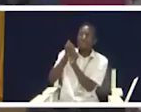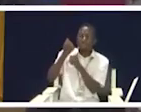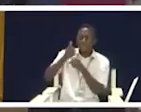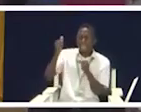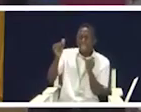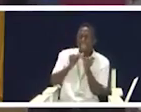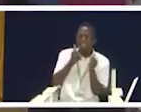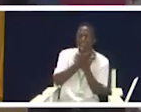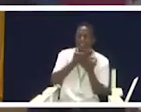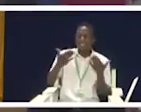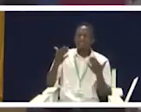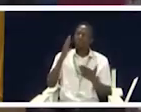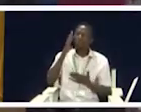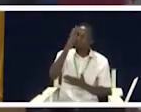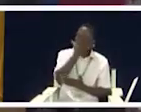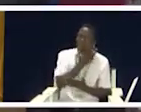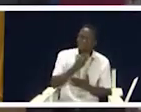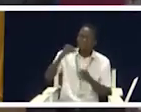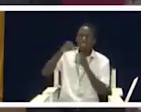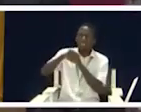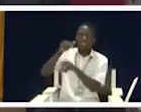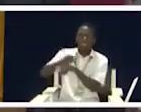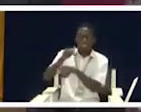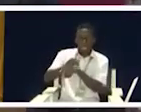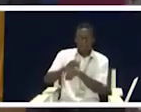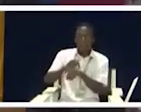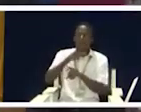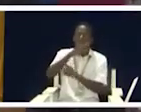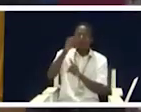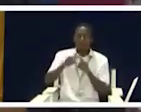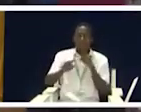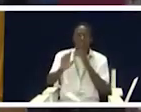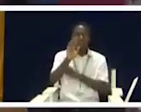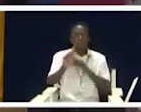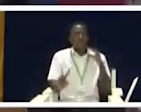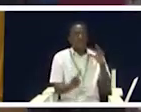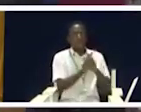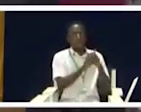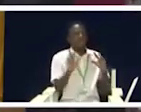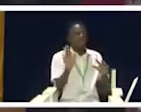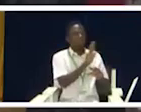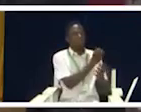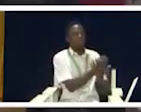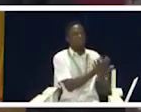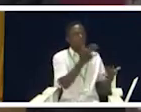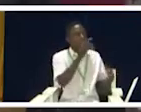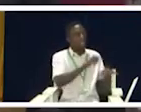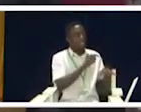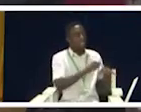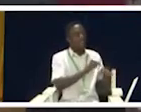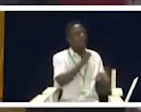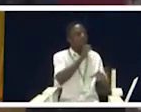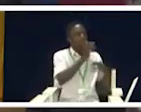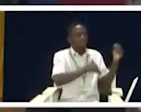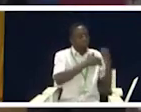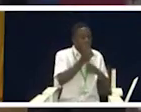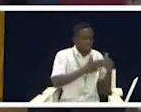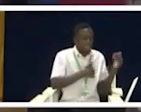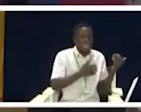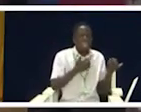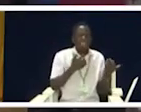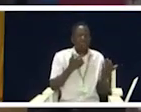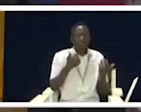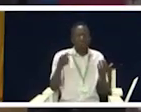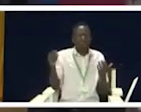time. When God appears, the wasted years will not matter anymore. The wonders of God causes men to have